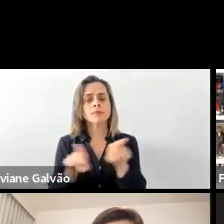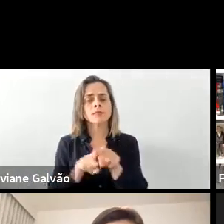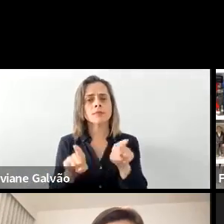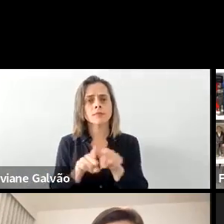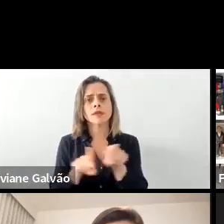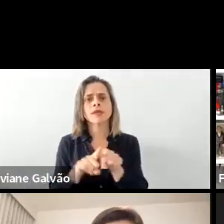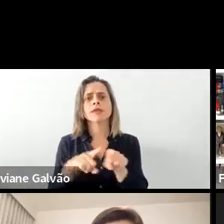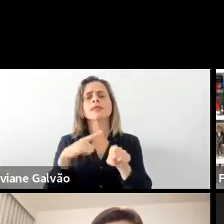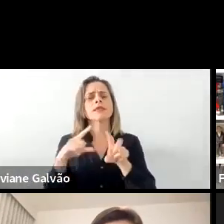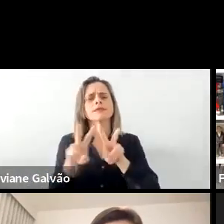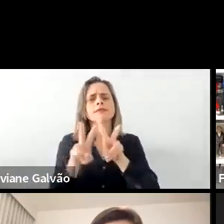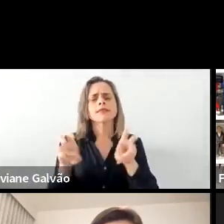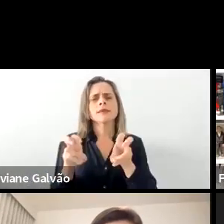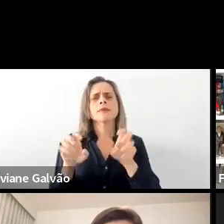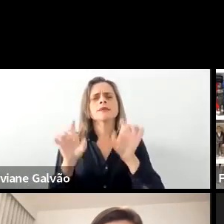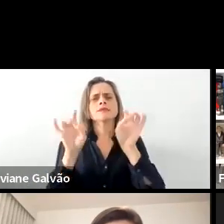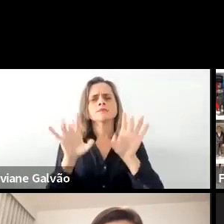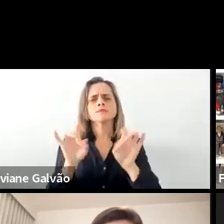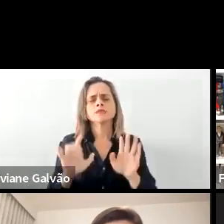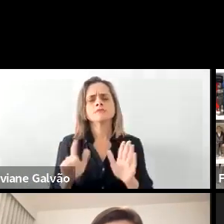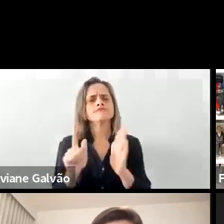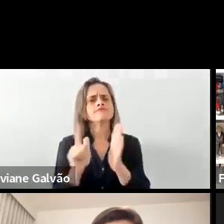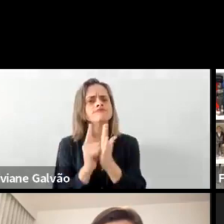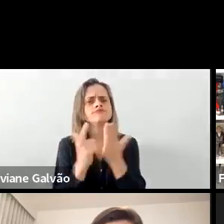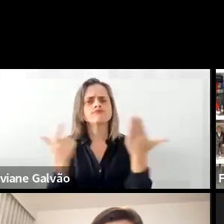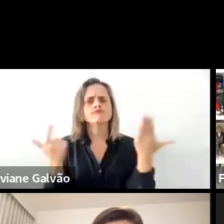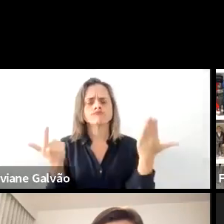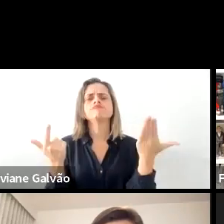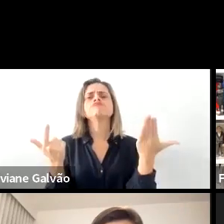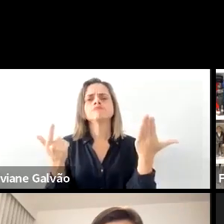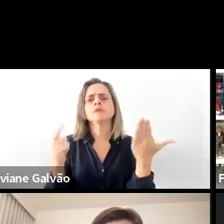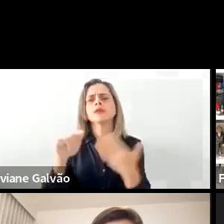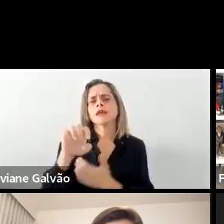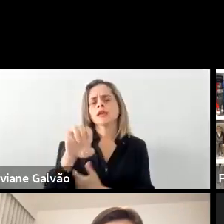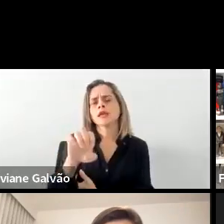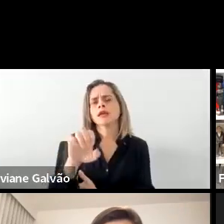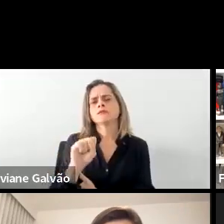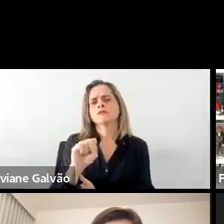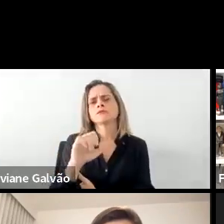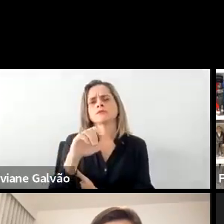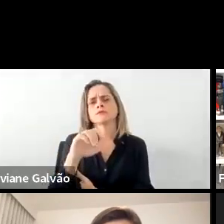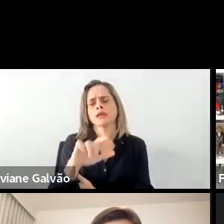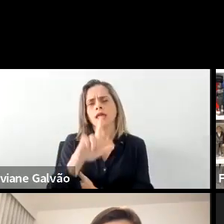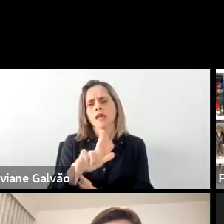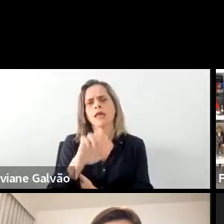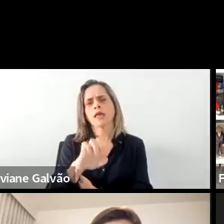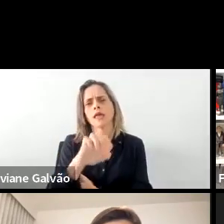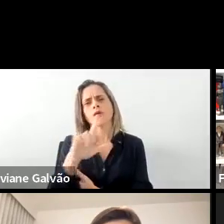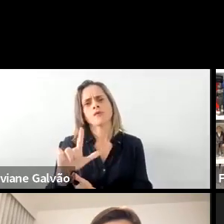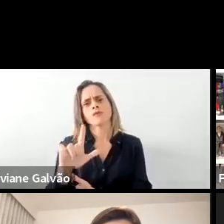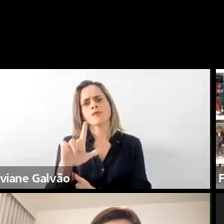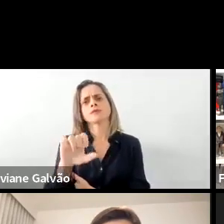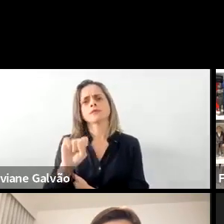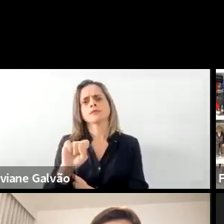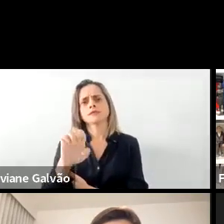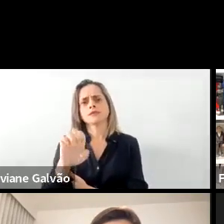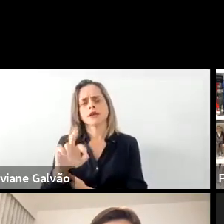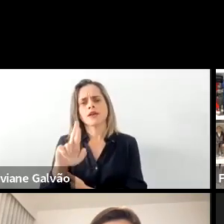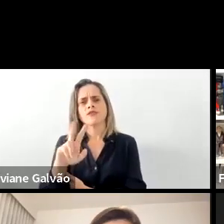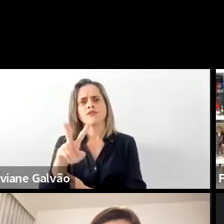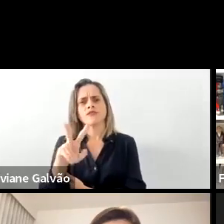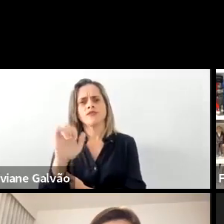to discuss Karl Marx and the language science critical encounters. Mm-hmm. Now, let's listen to Peter's